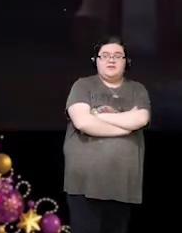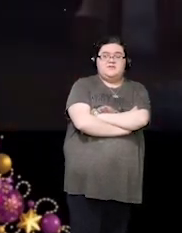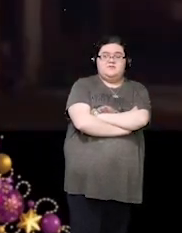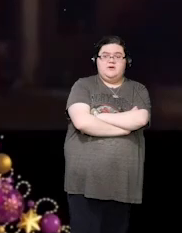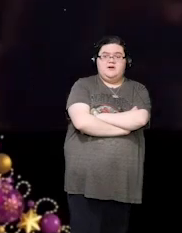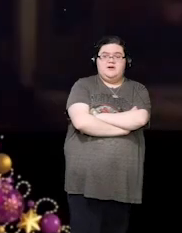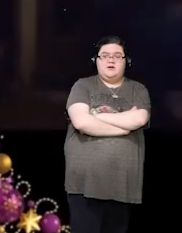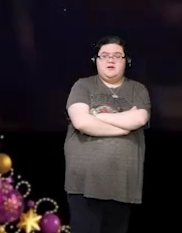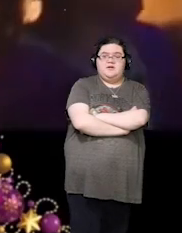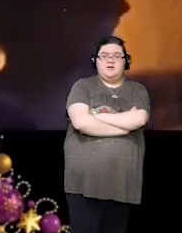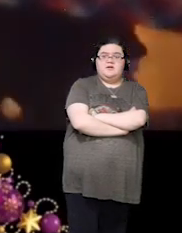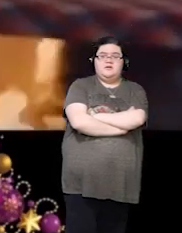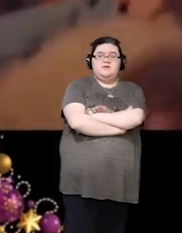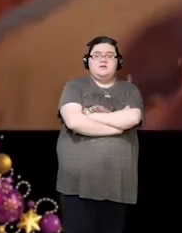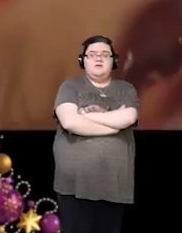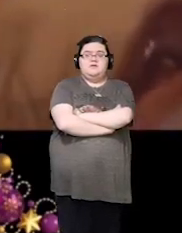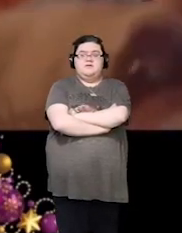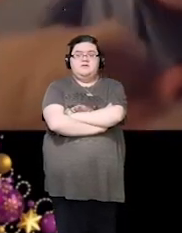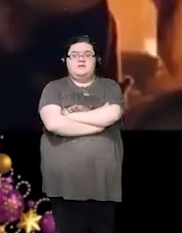Are they just... What?